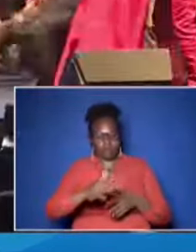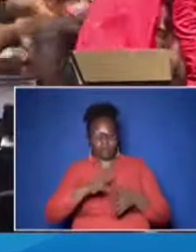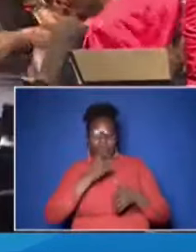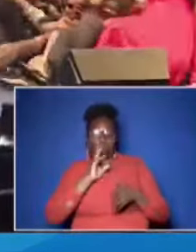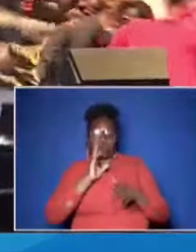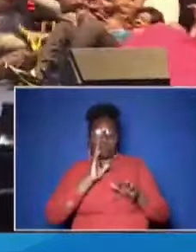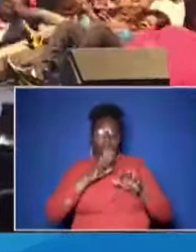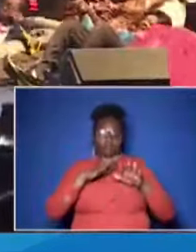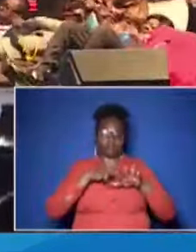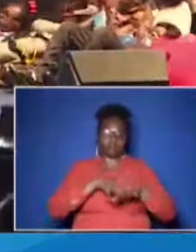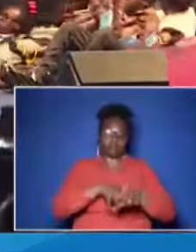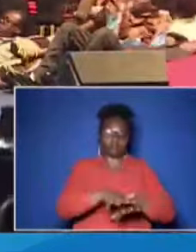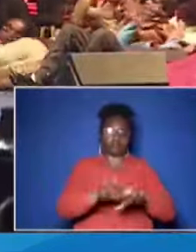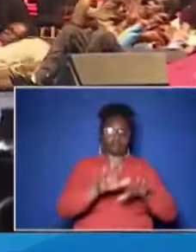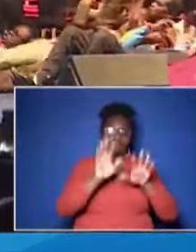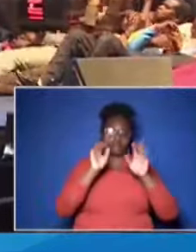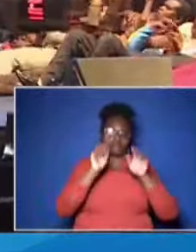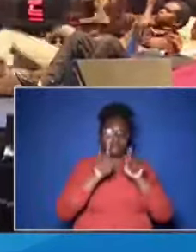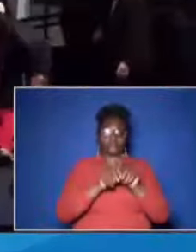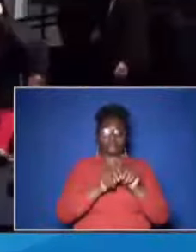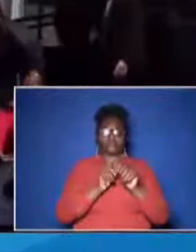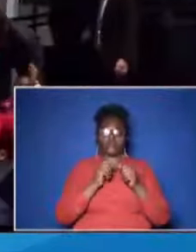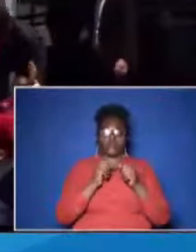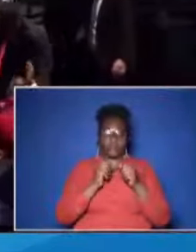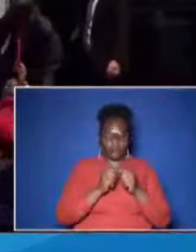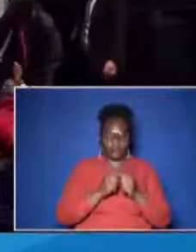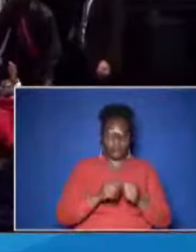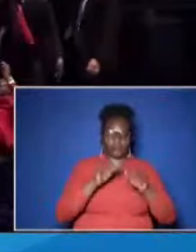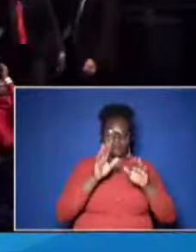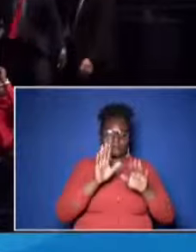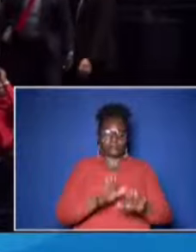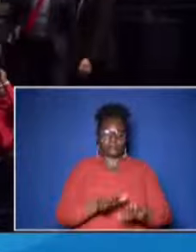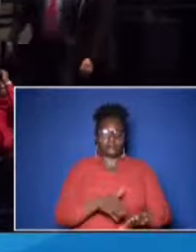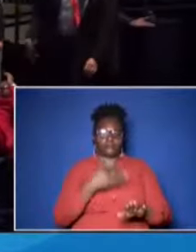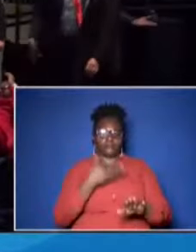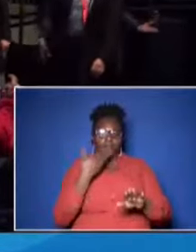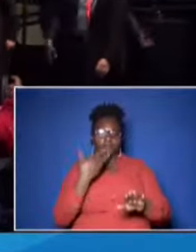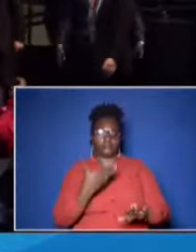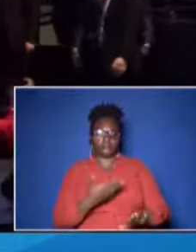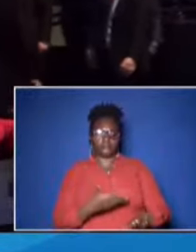fountain let fre the soul s